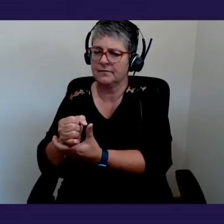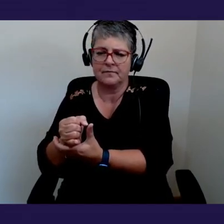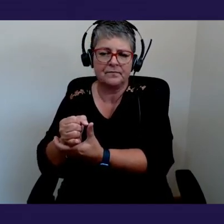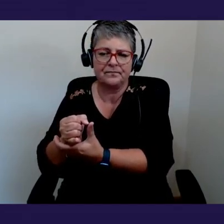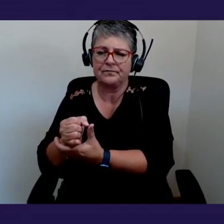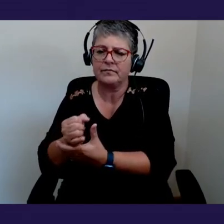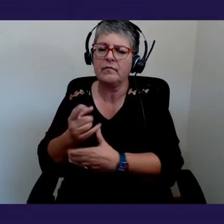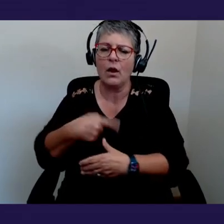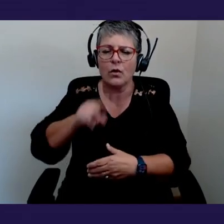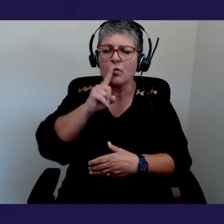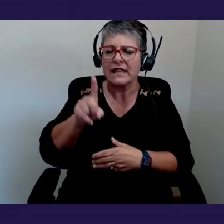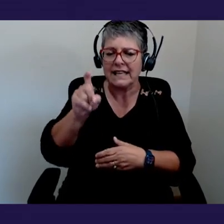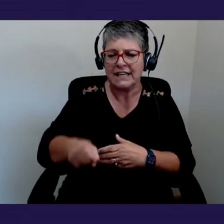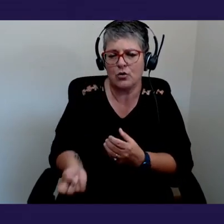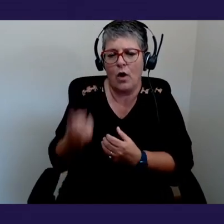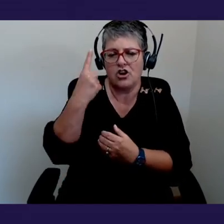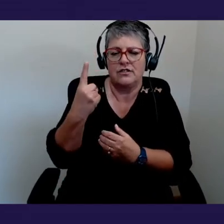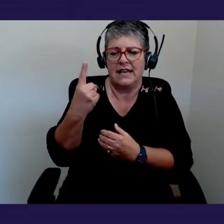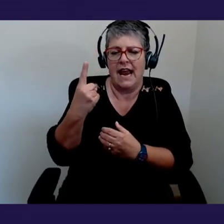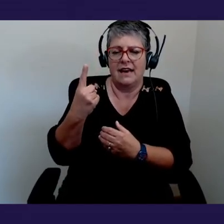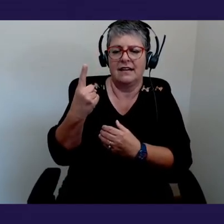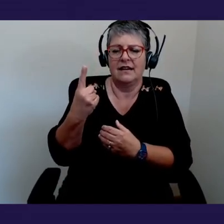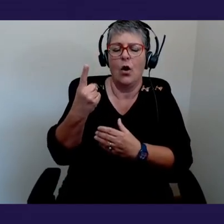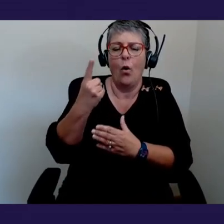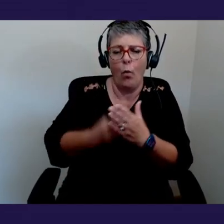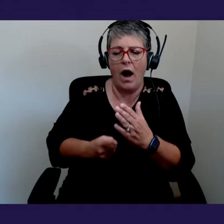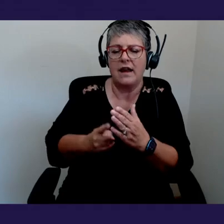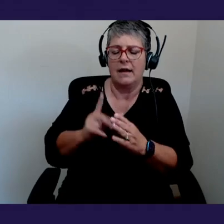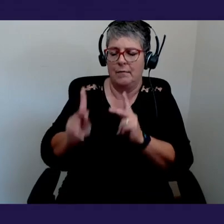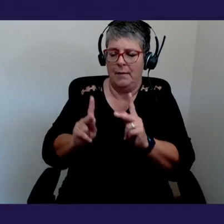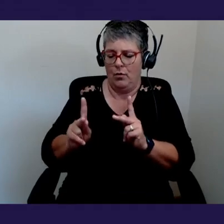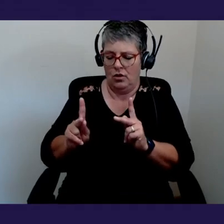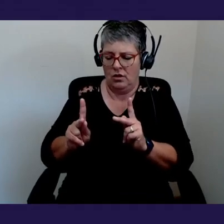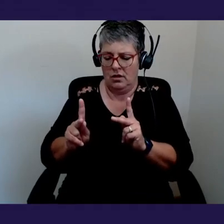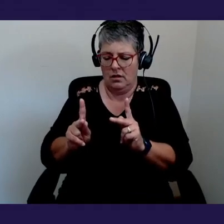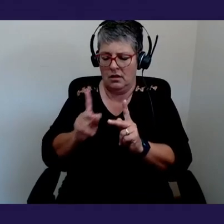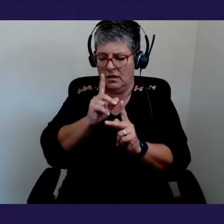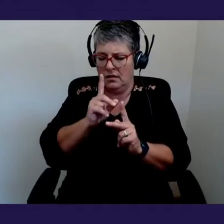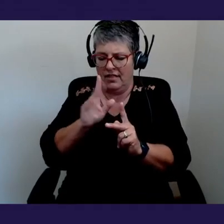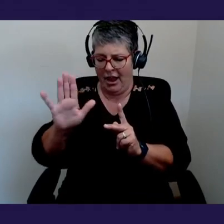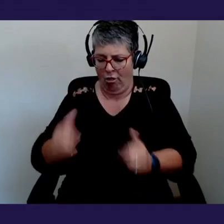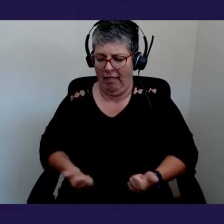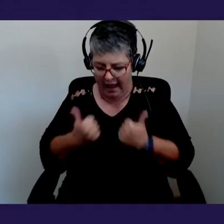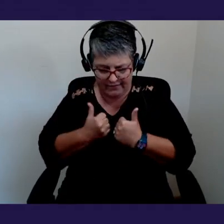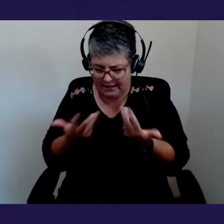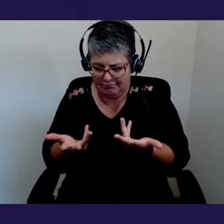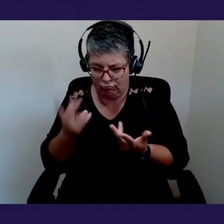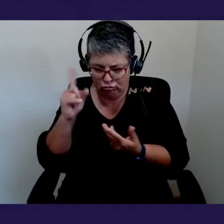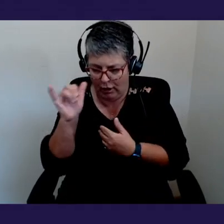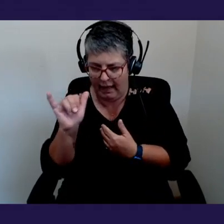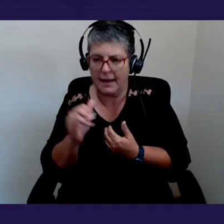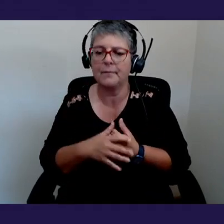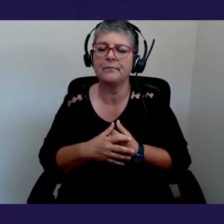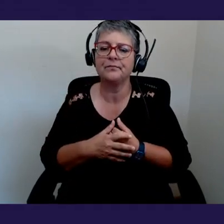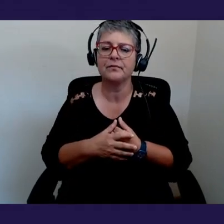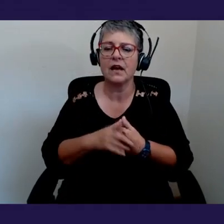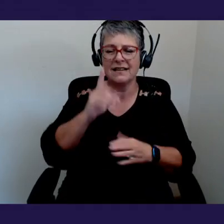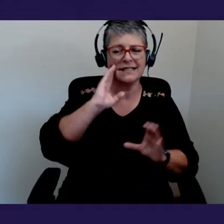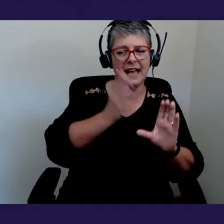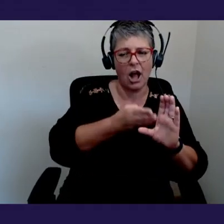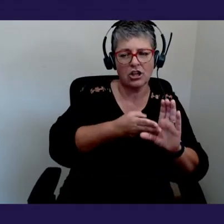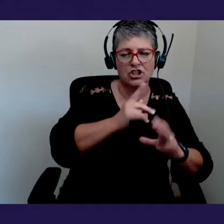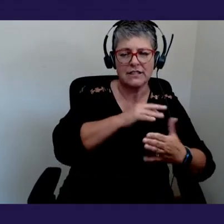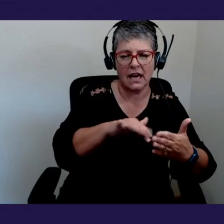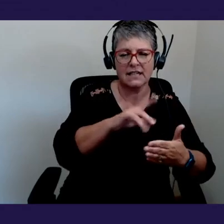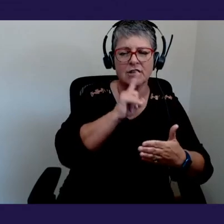we really need to understand the context of people's lives. Social psychology studies are a bit better at measuring the influence of